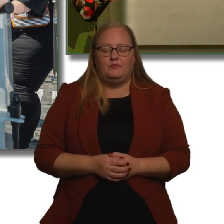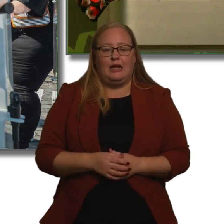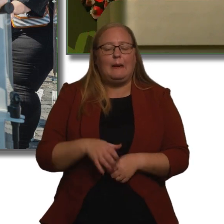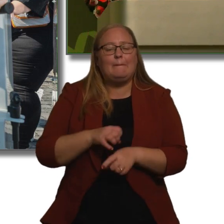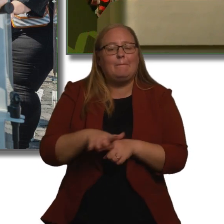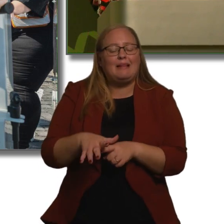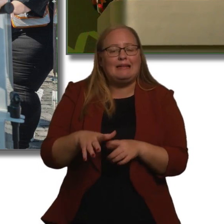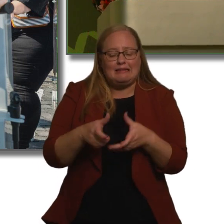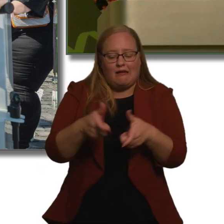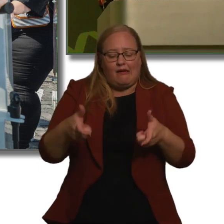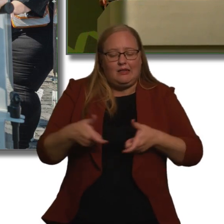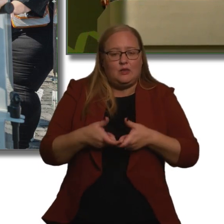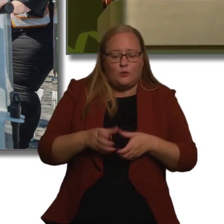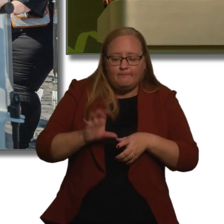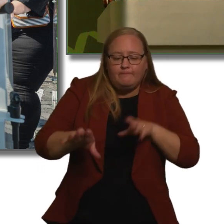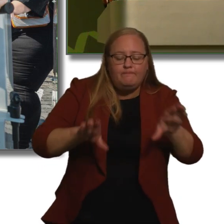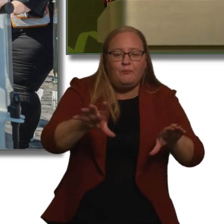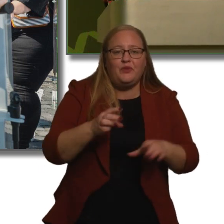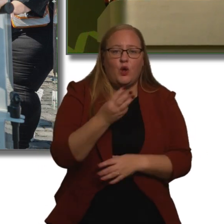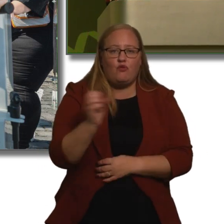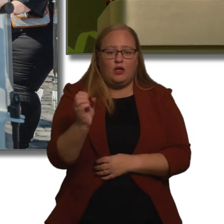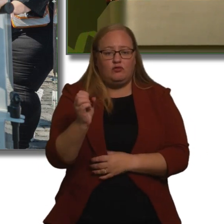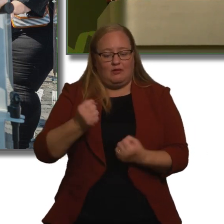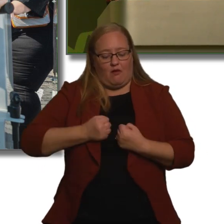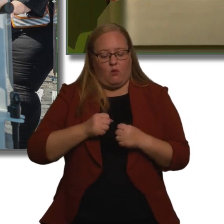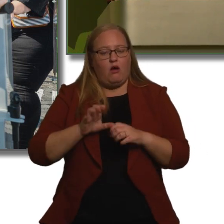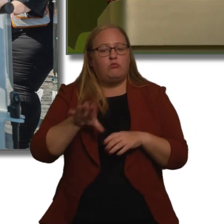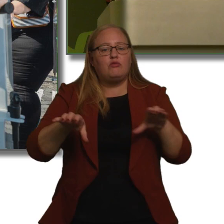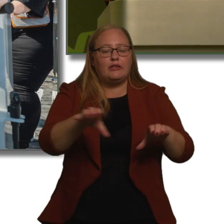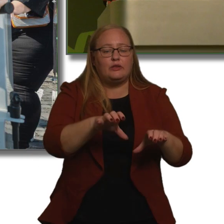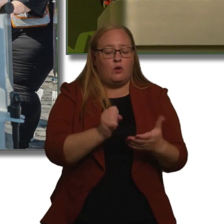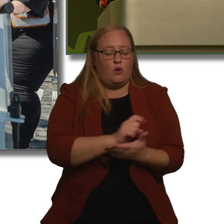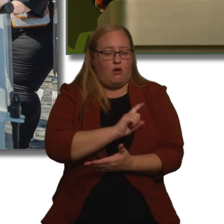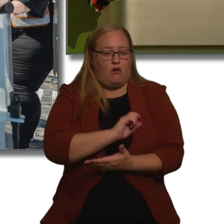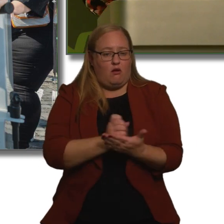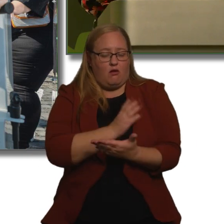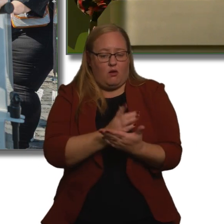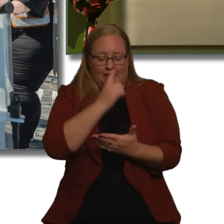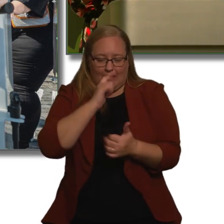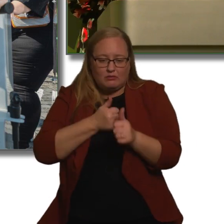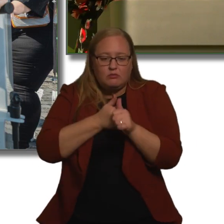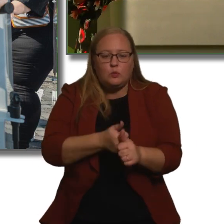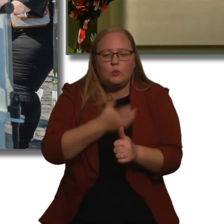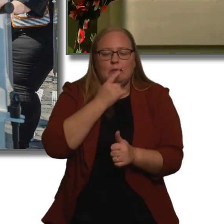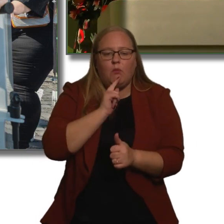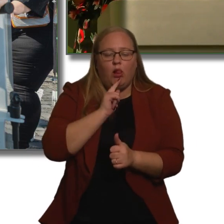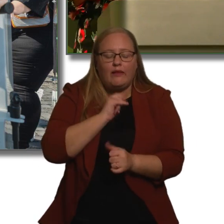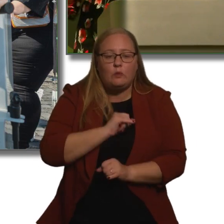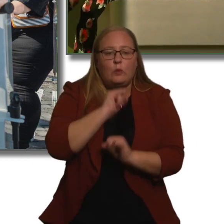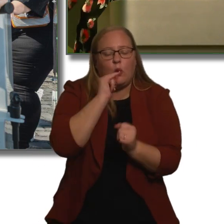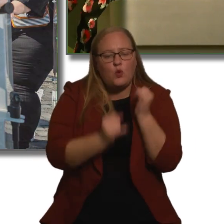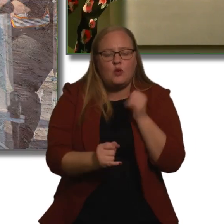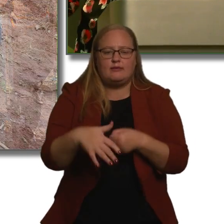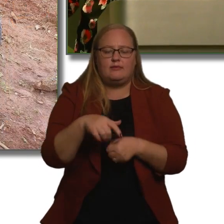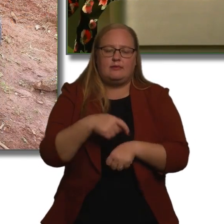funeral branches, so that we can offer services at the time of greatest need.